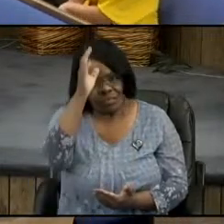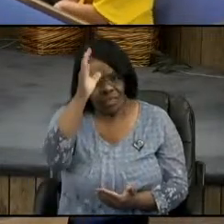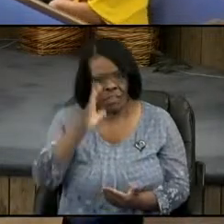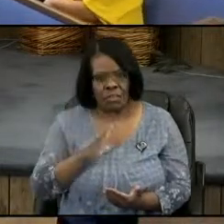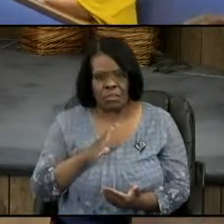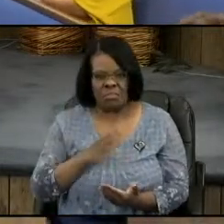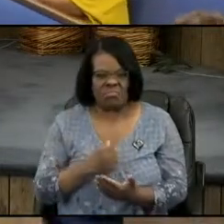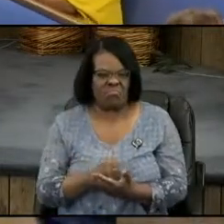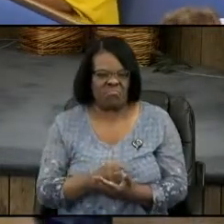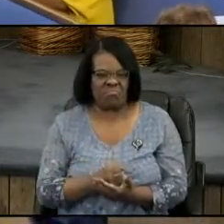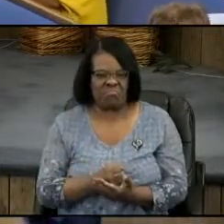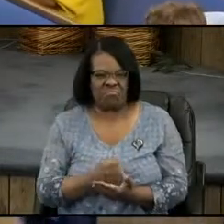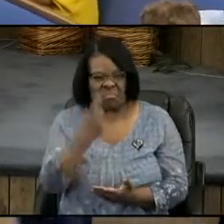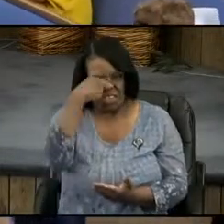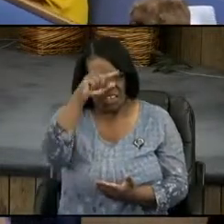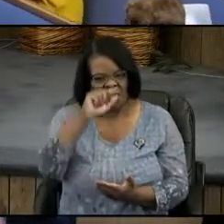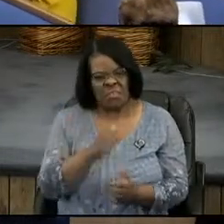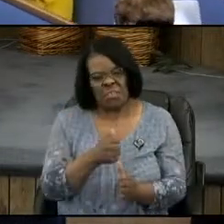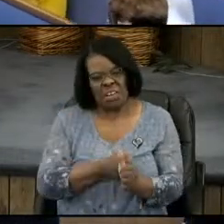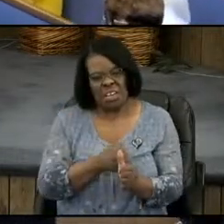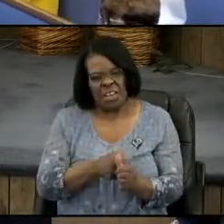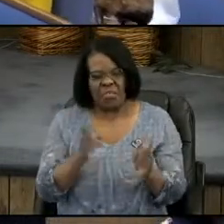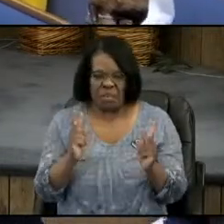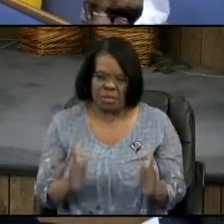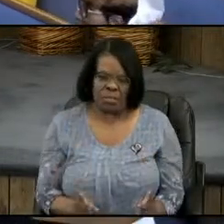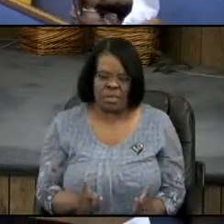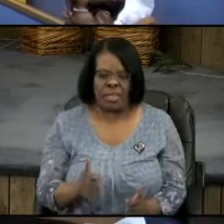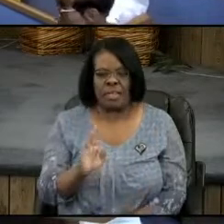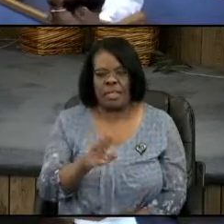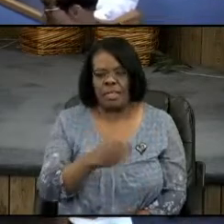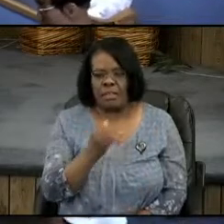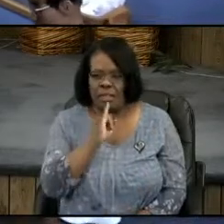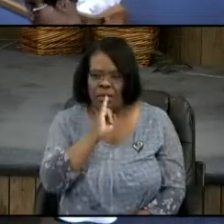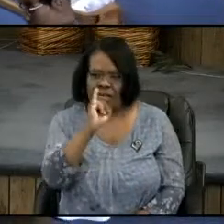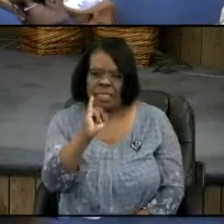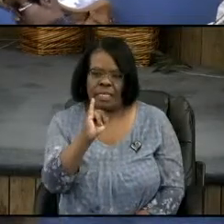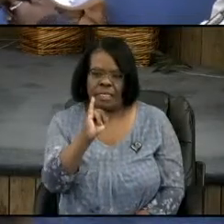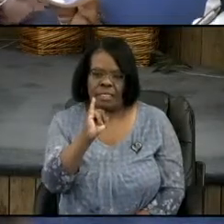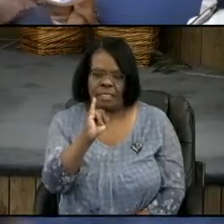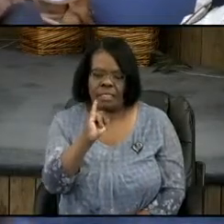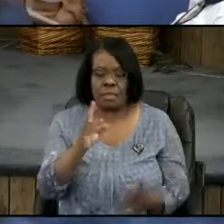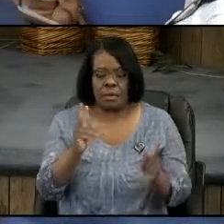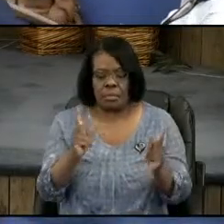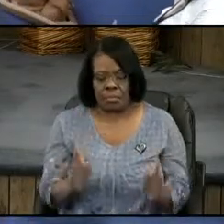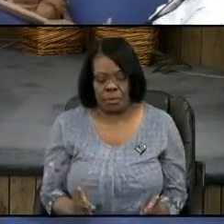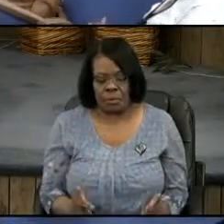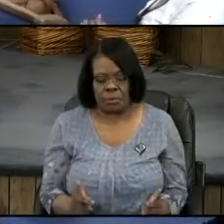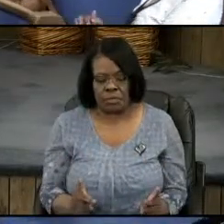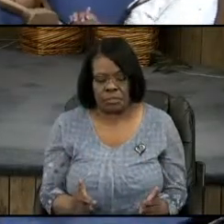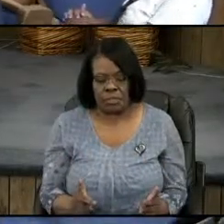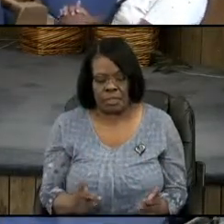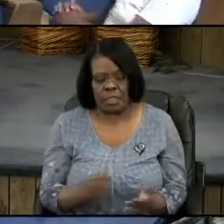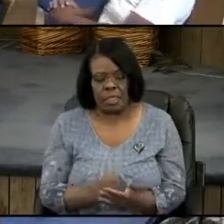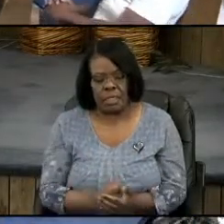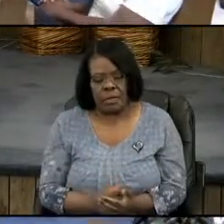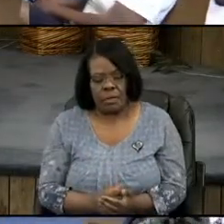substitutes. For every one of us, there is someone, whether we call him